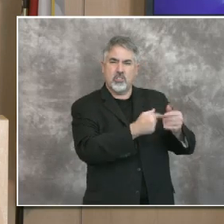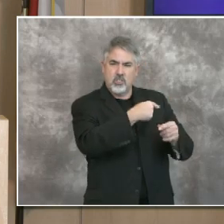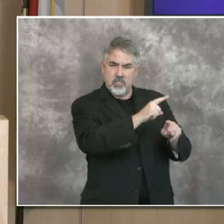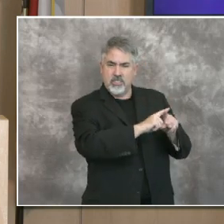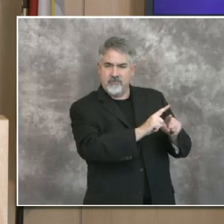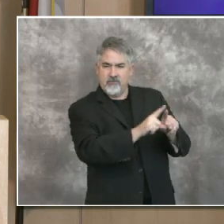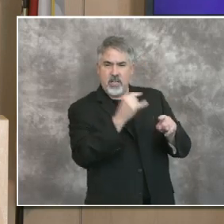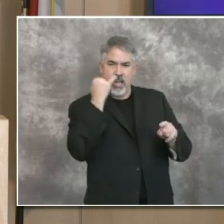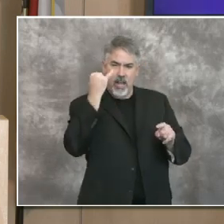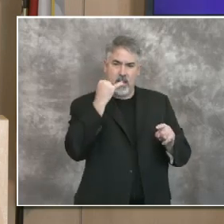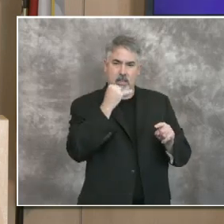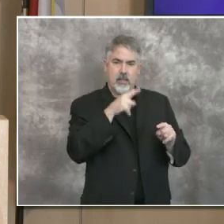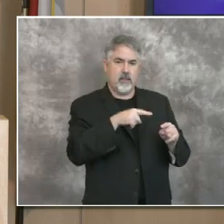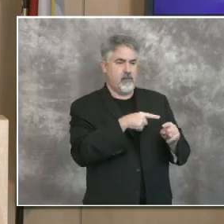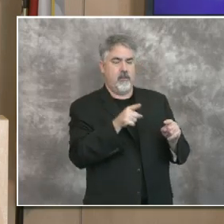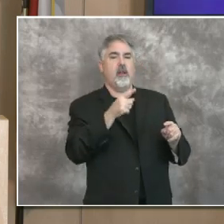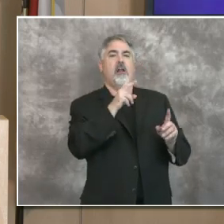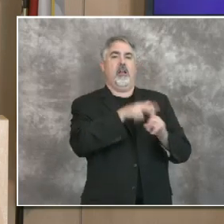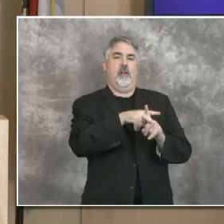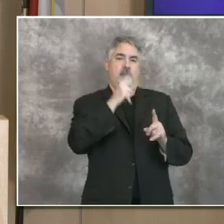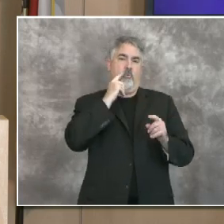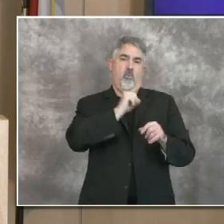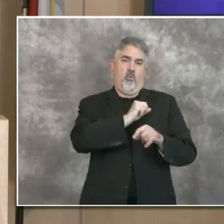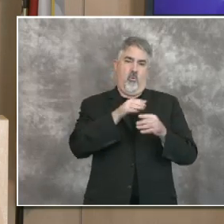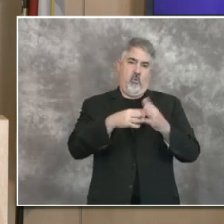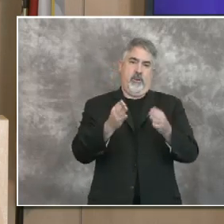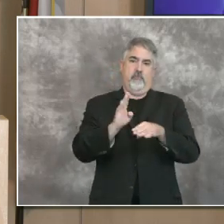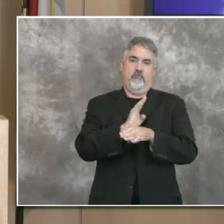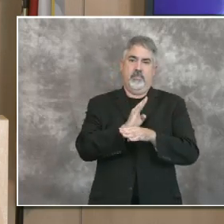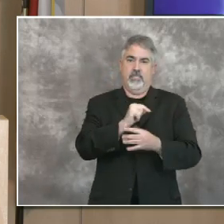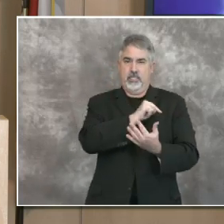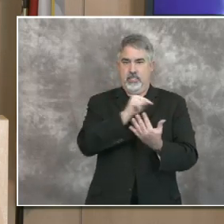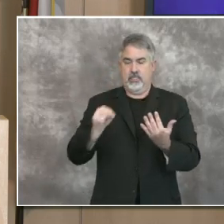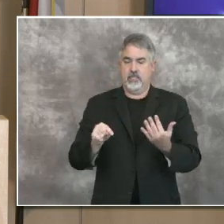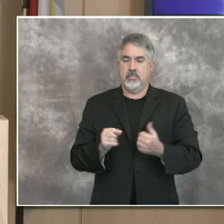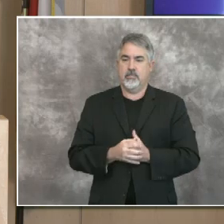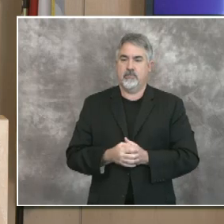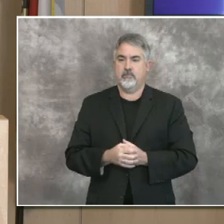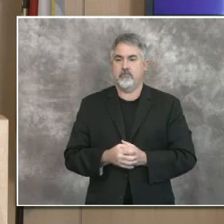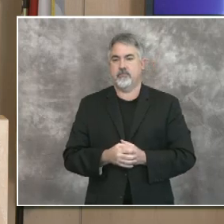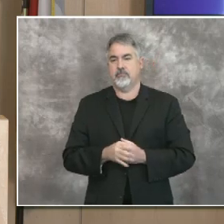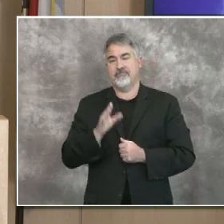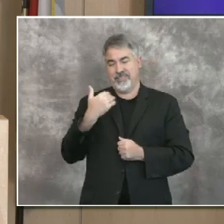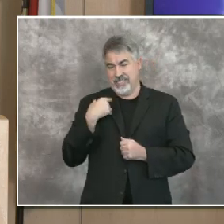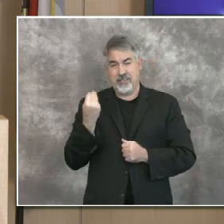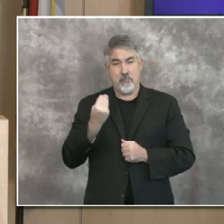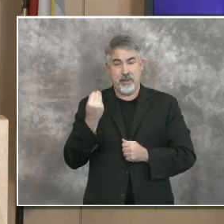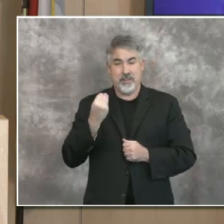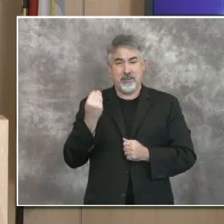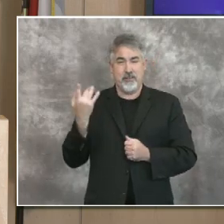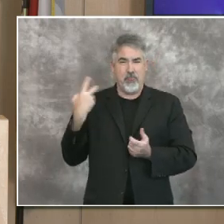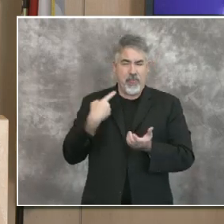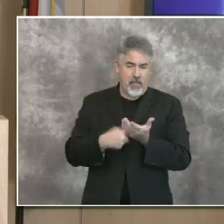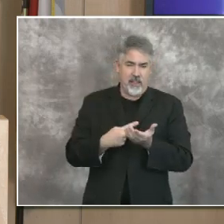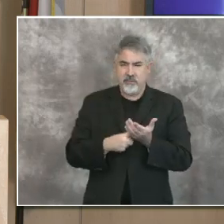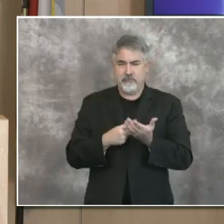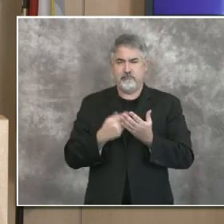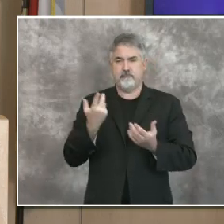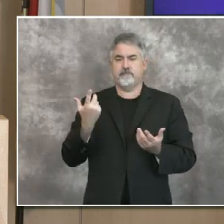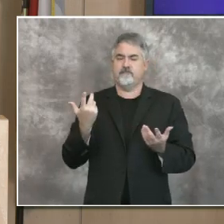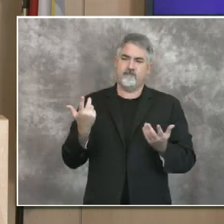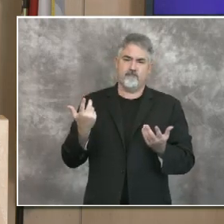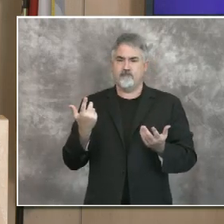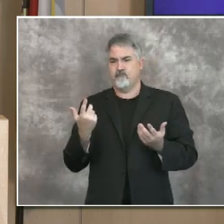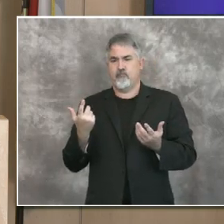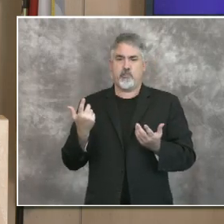businesses when they open. These are things we've been talking about. I think you can go back to last Monday when we talked about them more in depth. Things